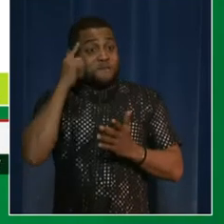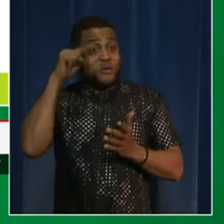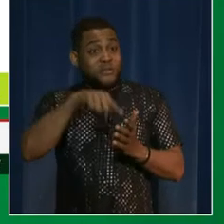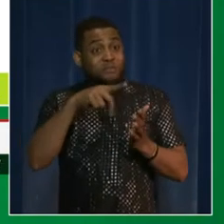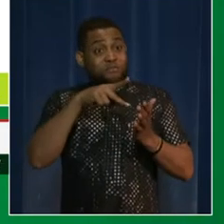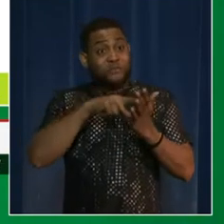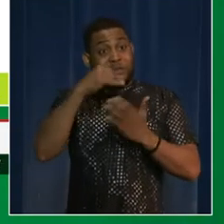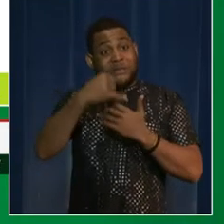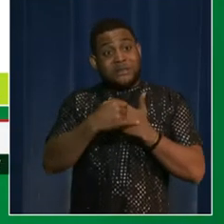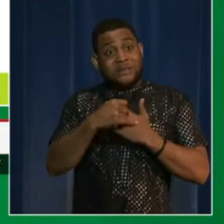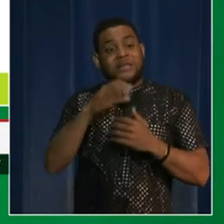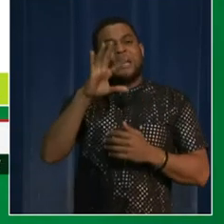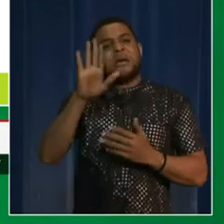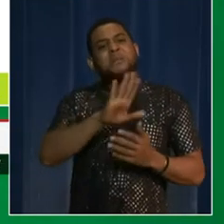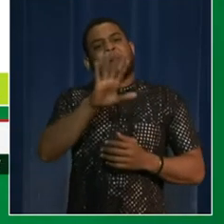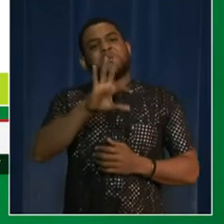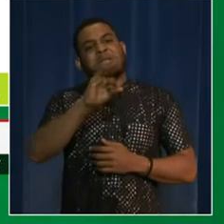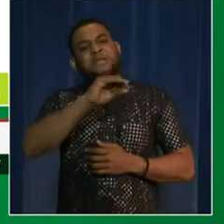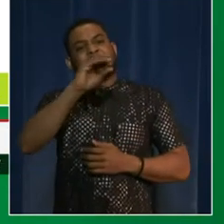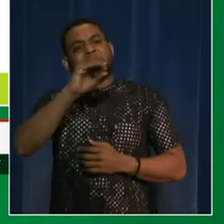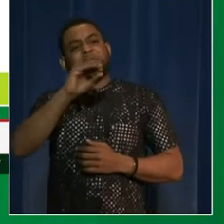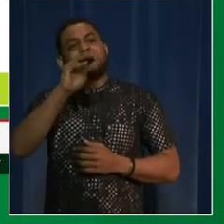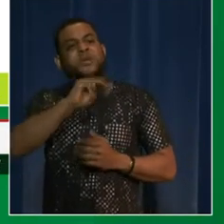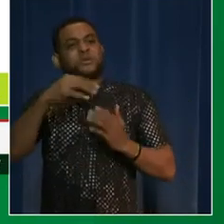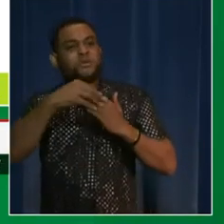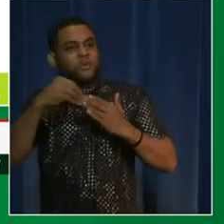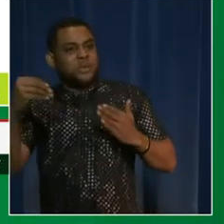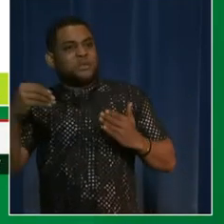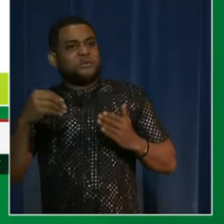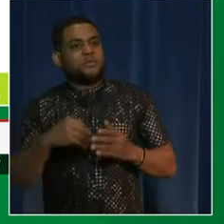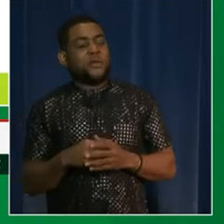$90 million. Oh, yeah.